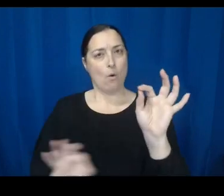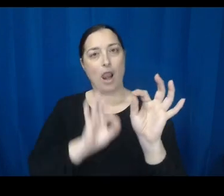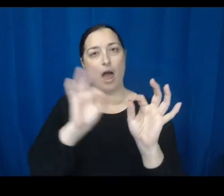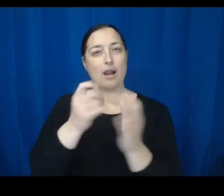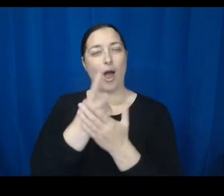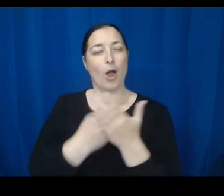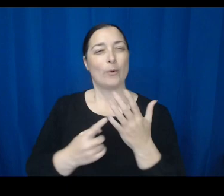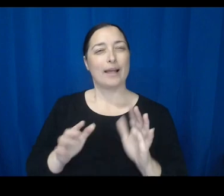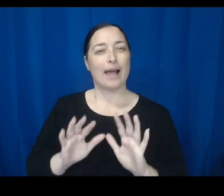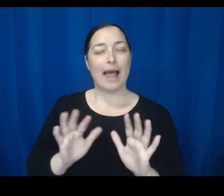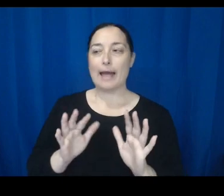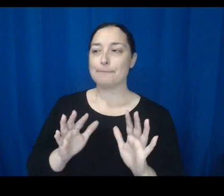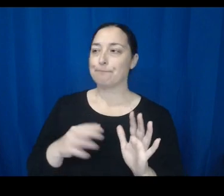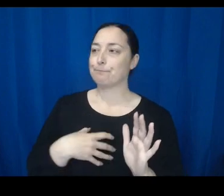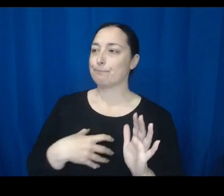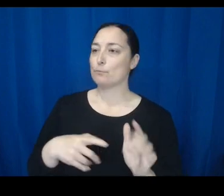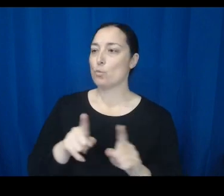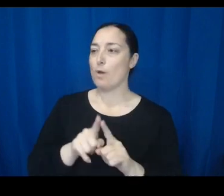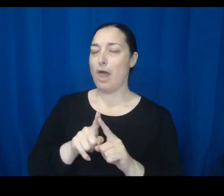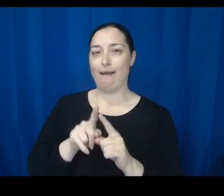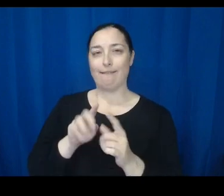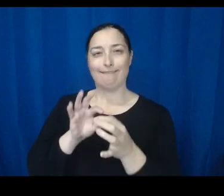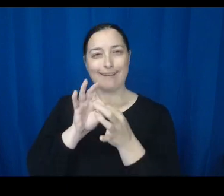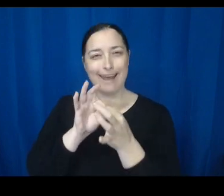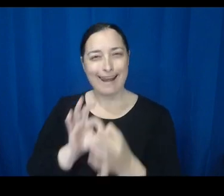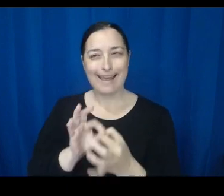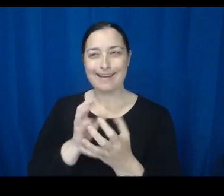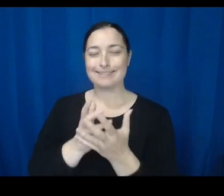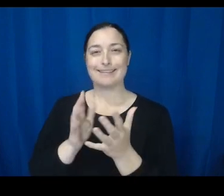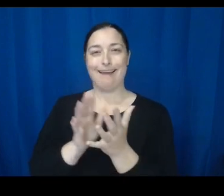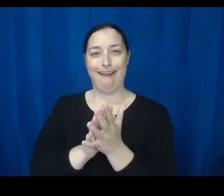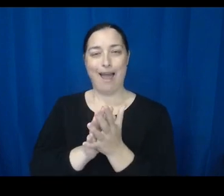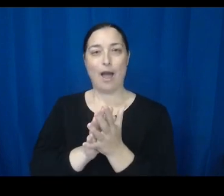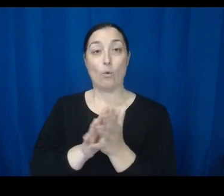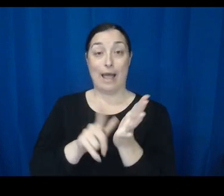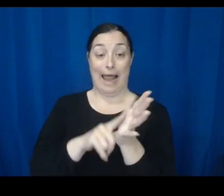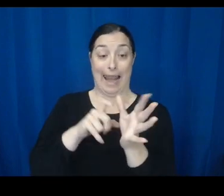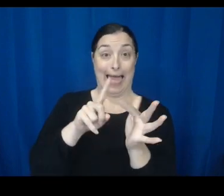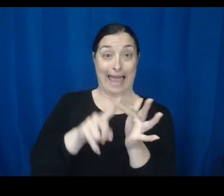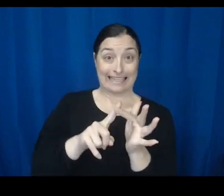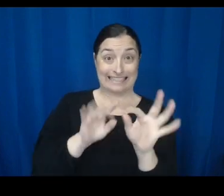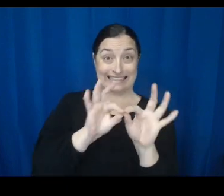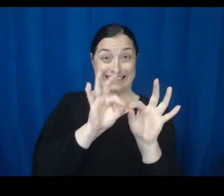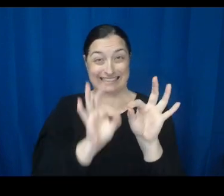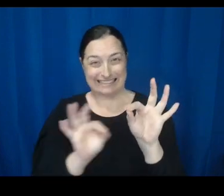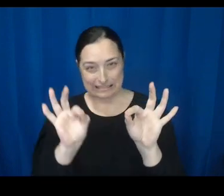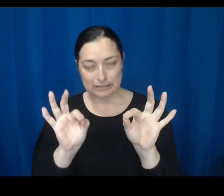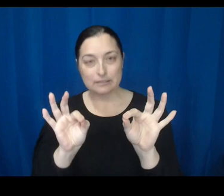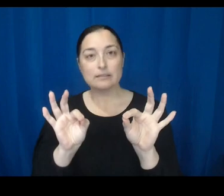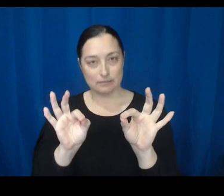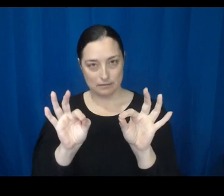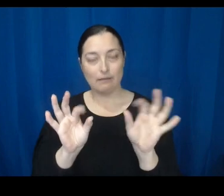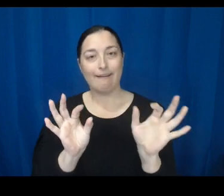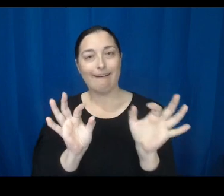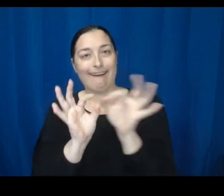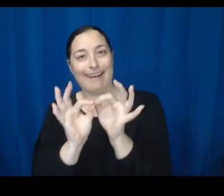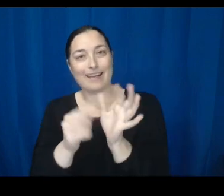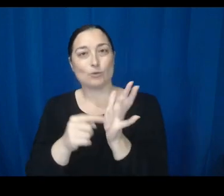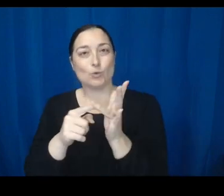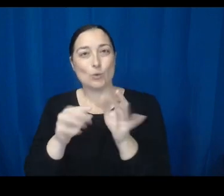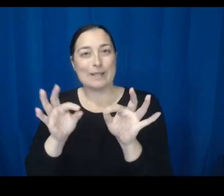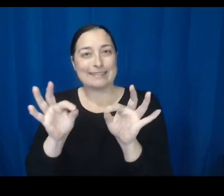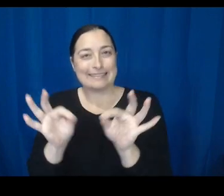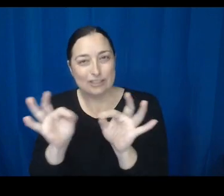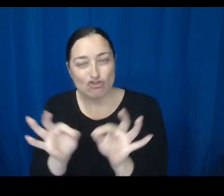of connect and travel across from the edge of a lace to the stitching to the, you know, the shadow that